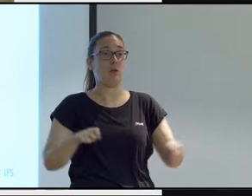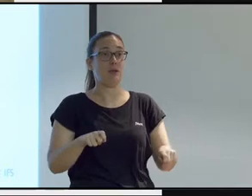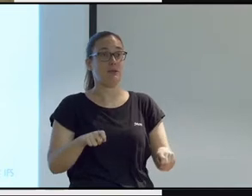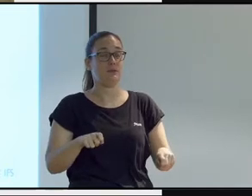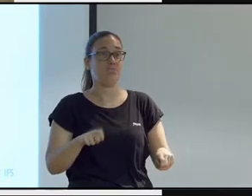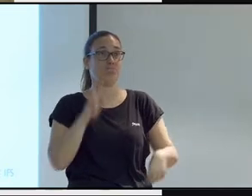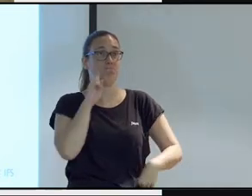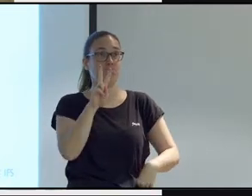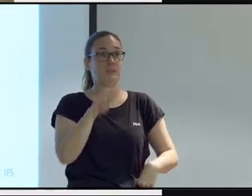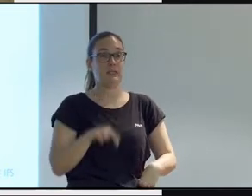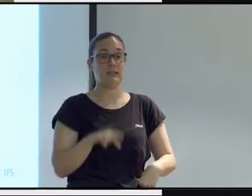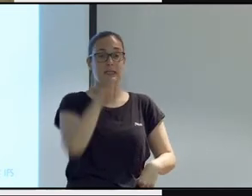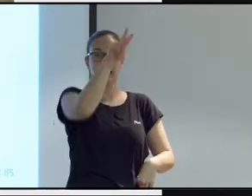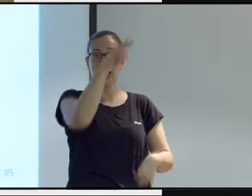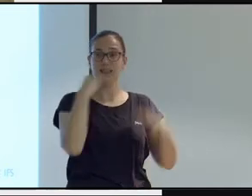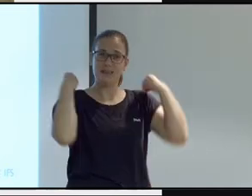wheelchair